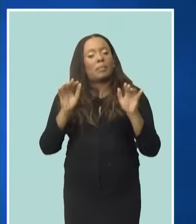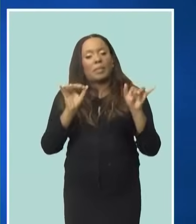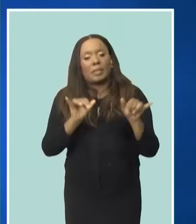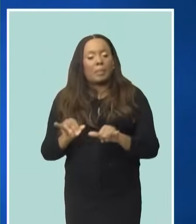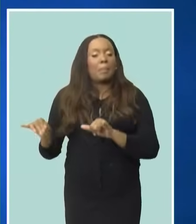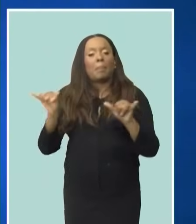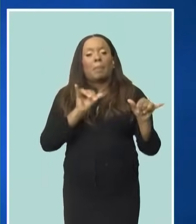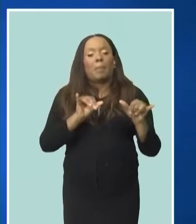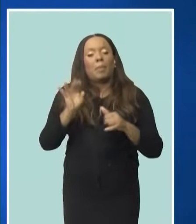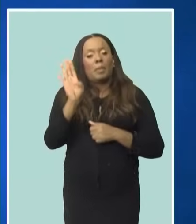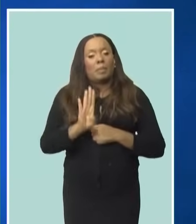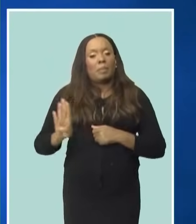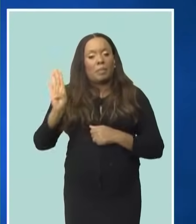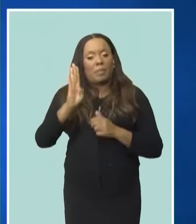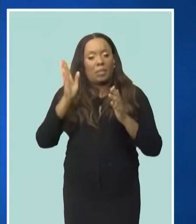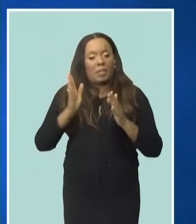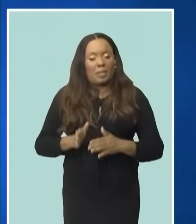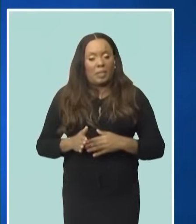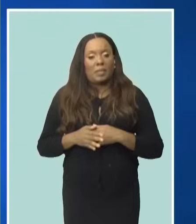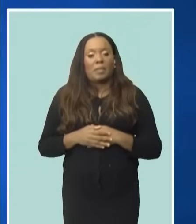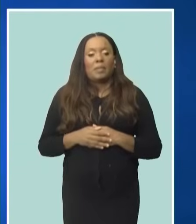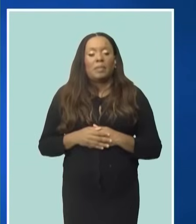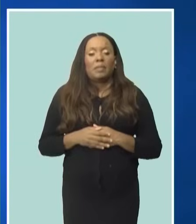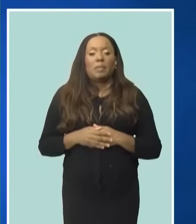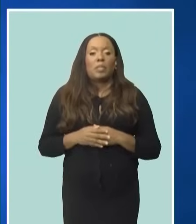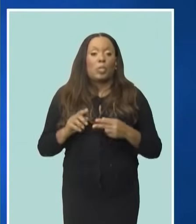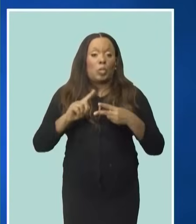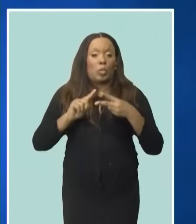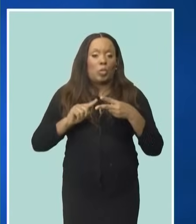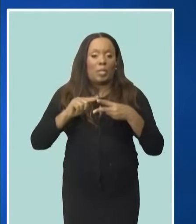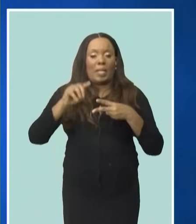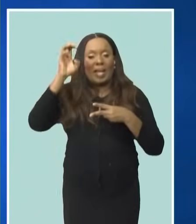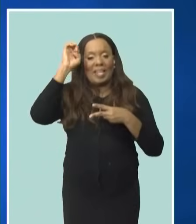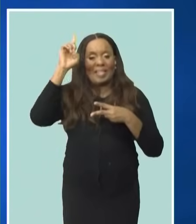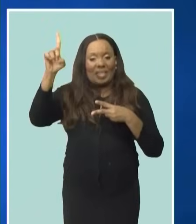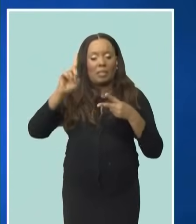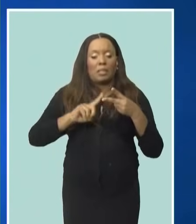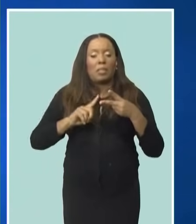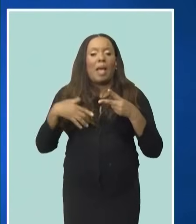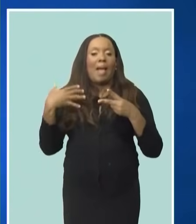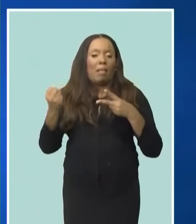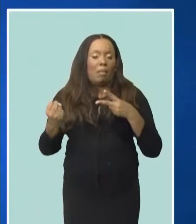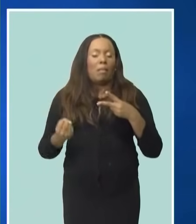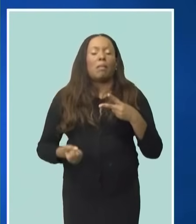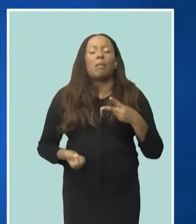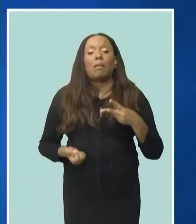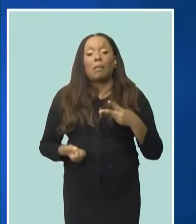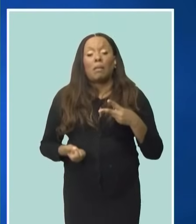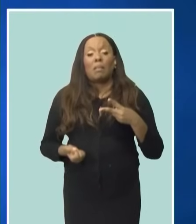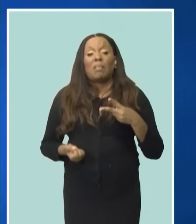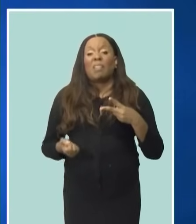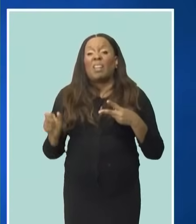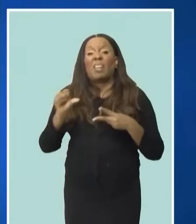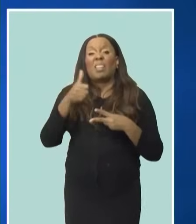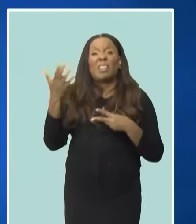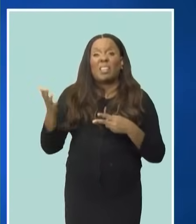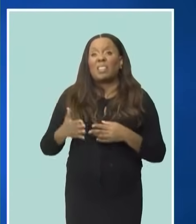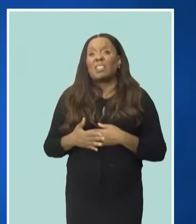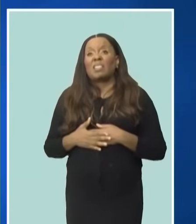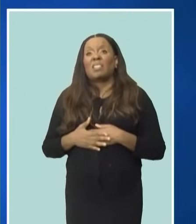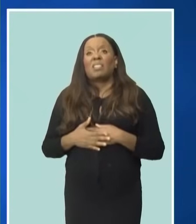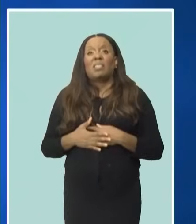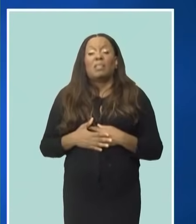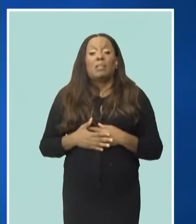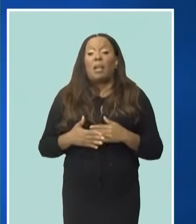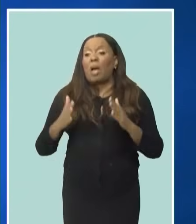terms as a citizen of Barbados. So those are the two basic rights, but other things, I mean, housing, I mean, they would be